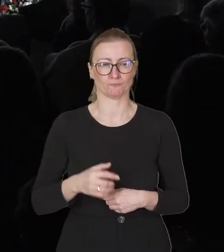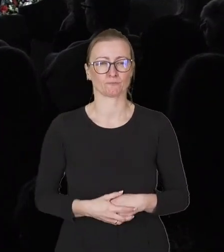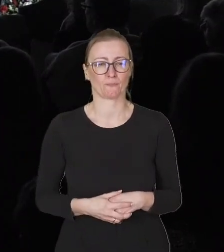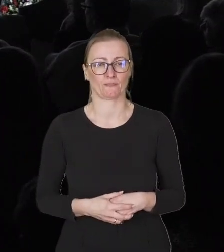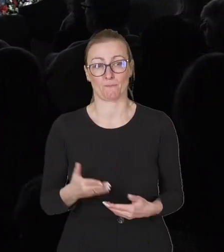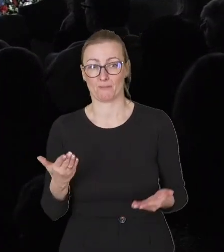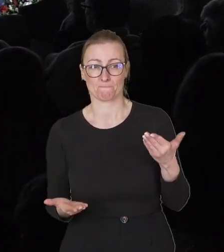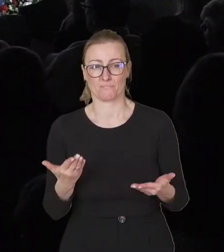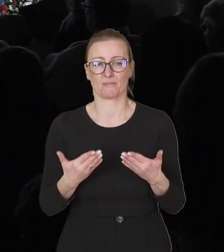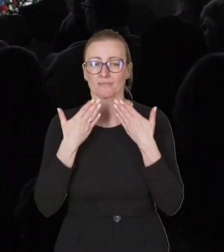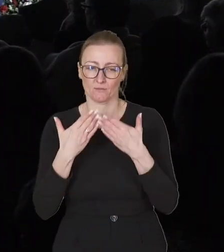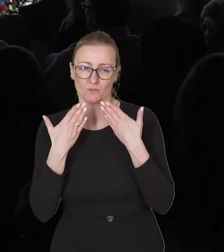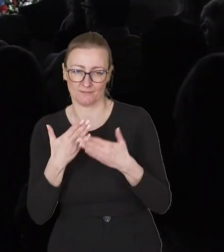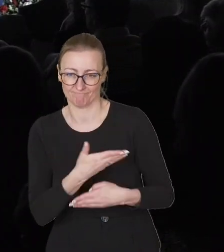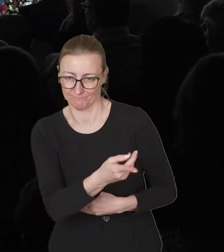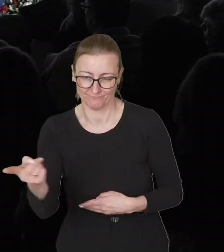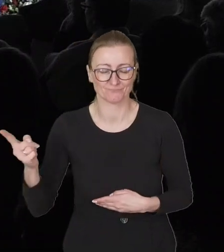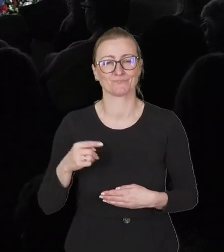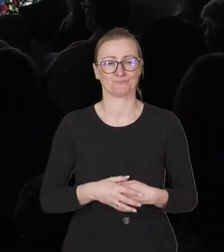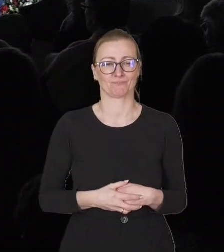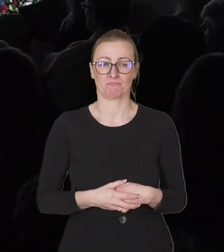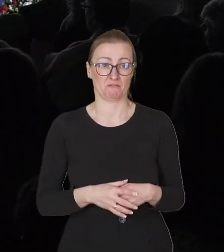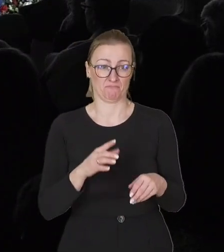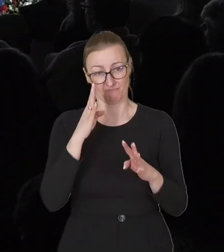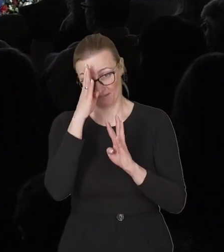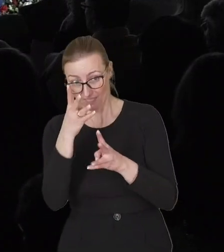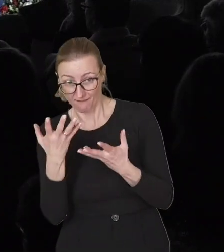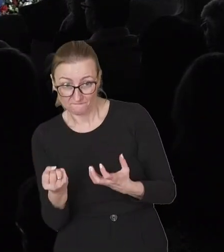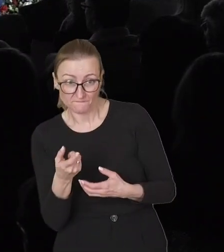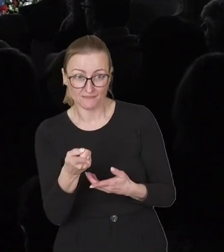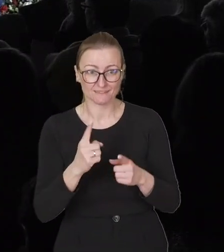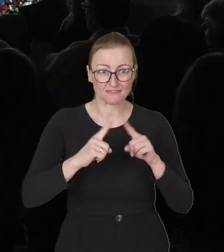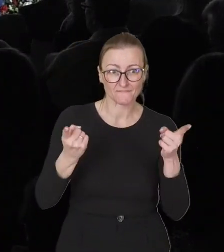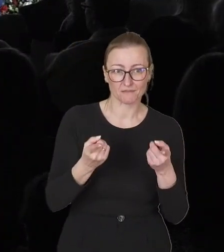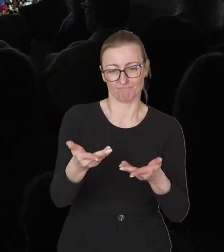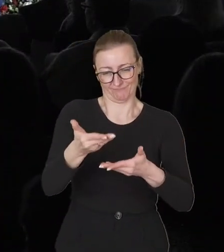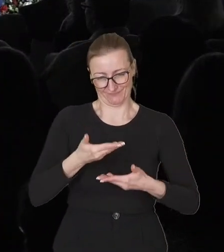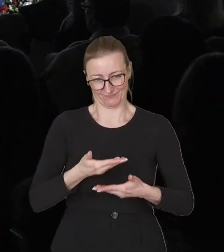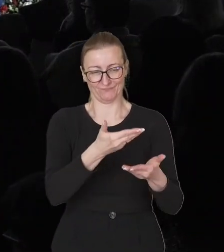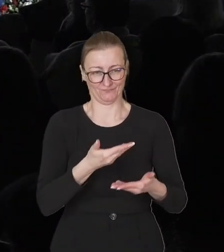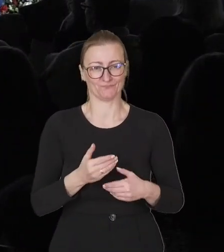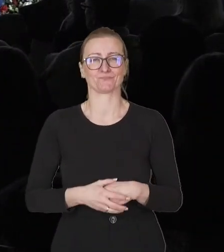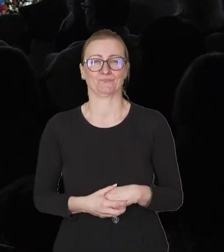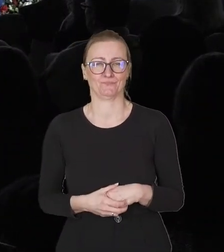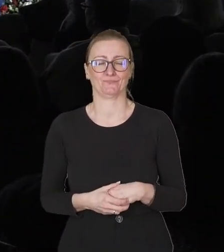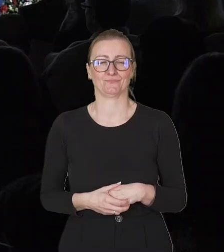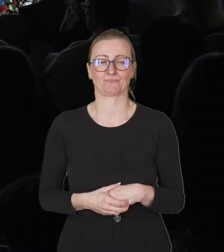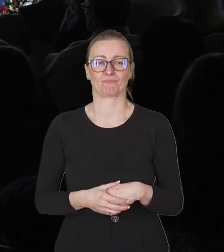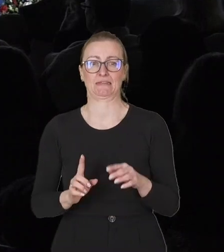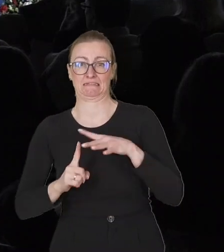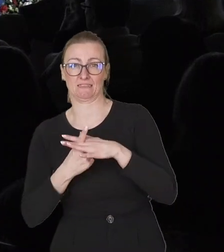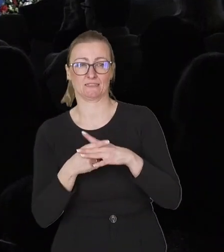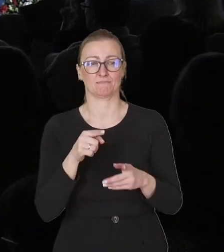But to start this, to ignite this discussion, I would like to invite to the stage as a first guest, as a first